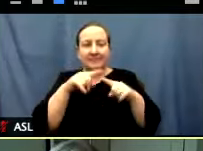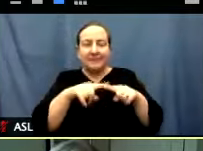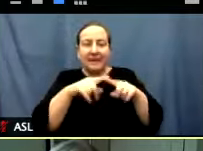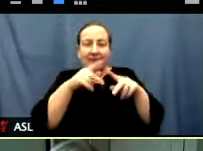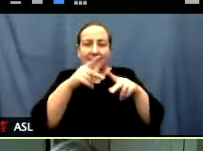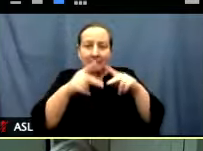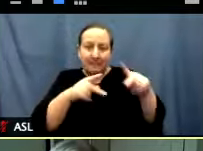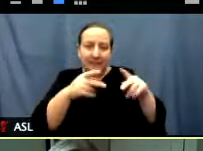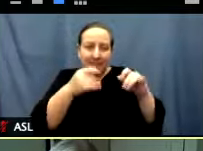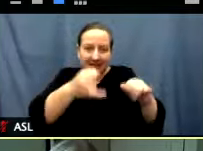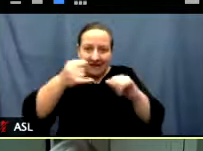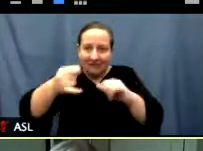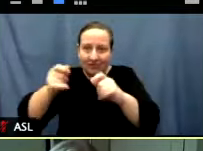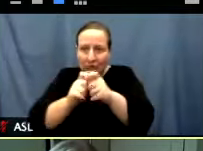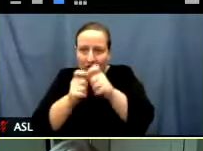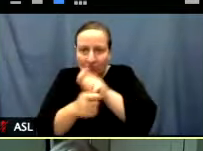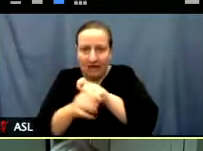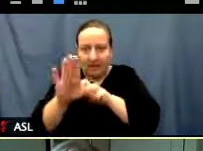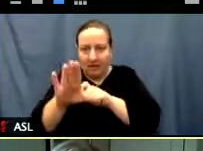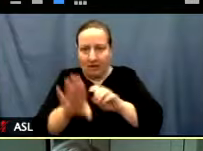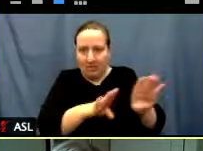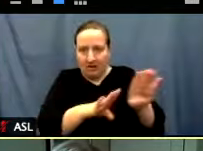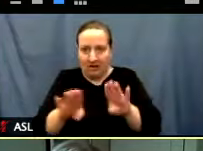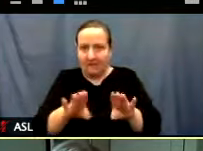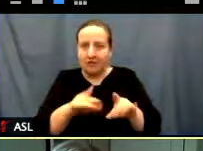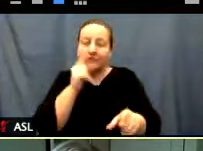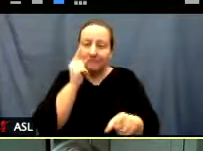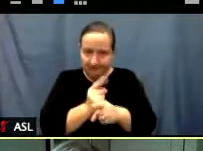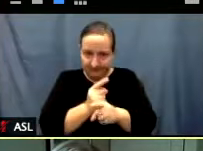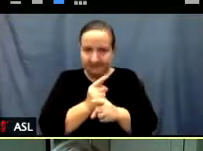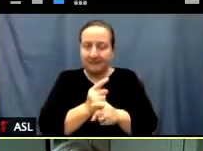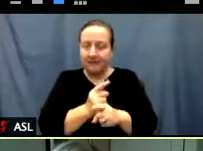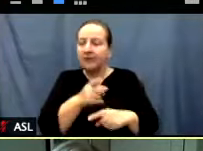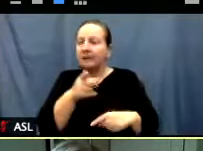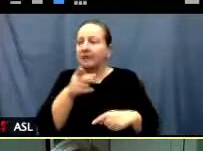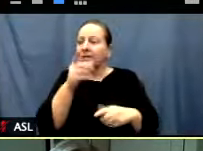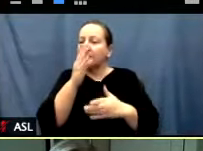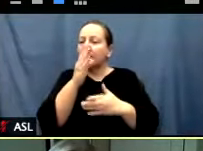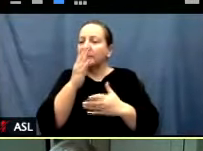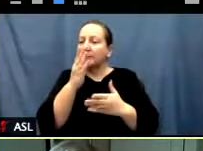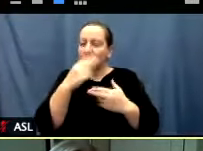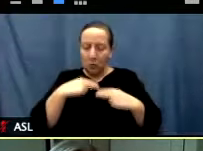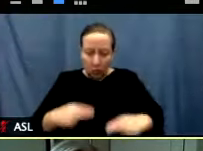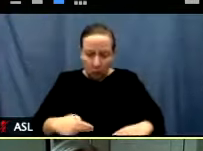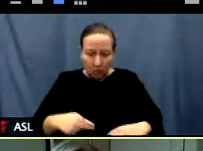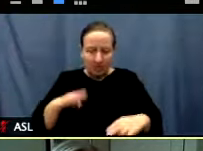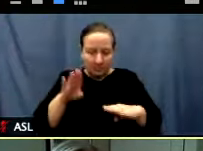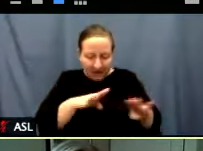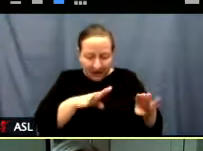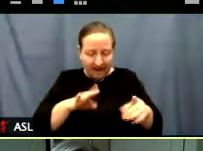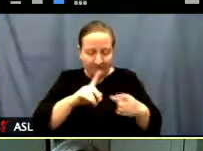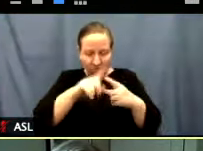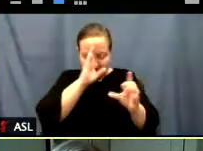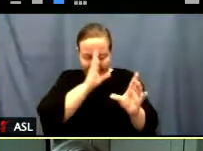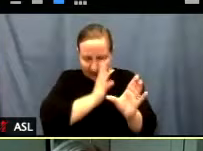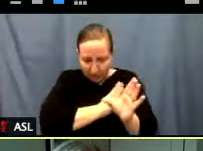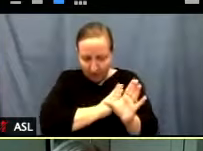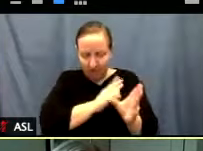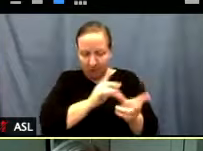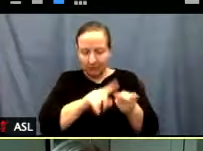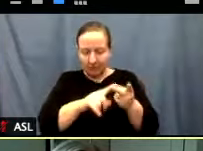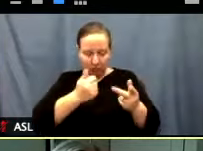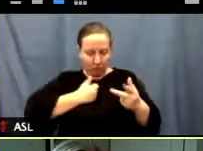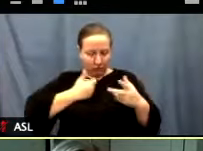behavior change, but you're right that there are elements of human behavior, of psychology, of personal